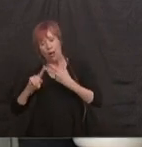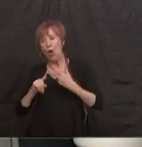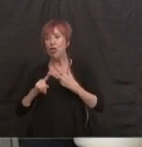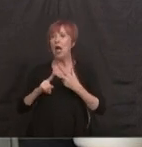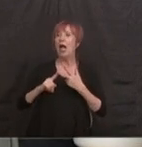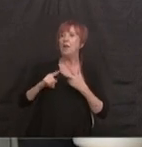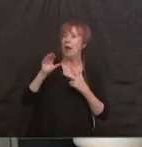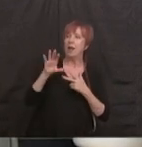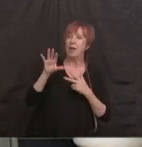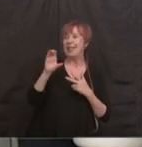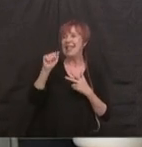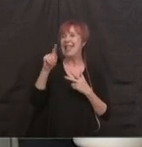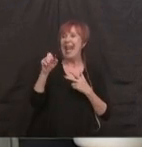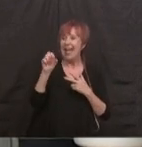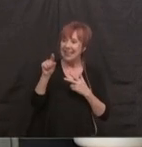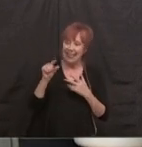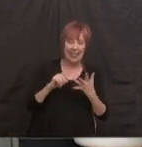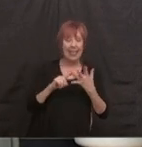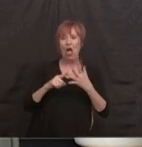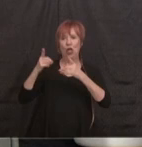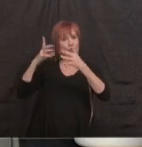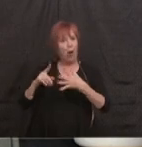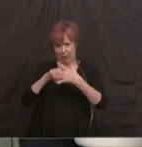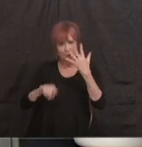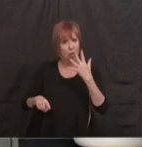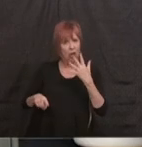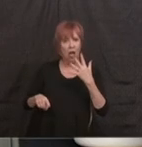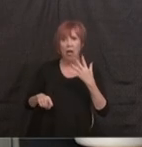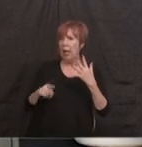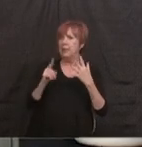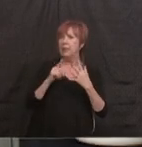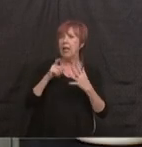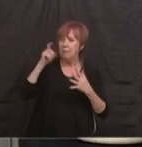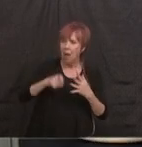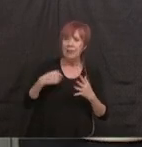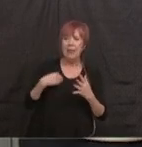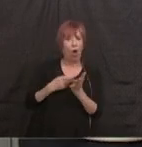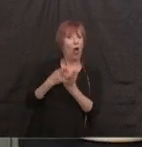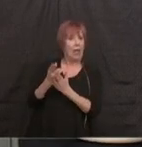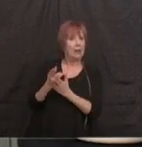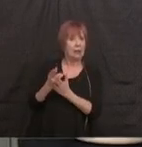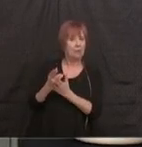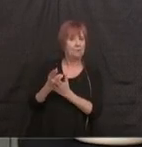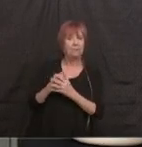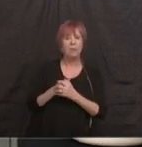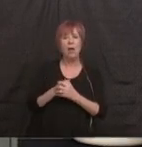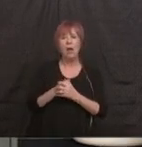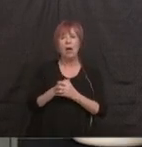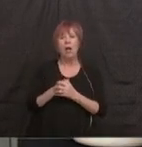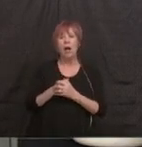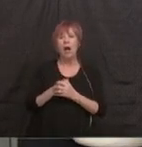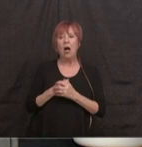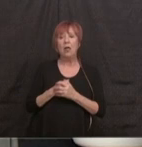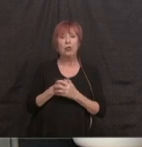casting and directing and producing and all of it, really, that's very, very authentic to what we do. And so for us, you know, looking